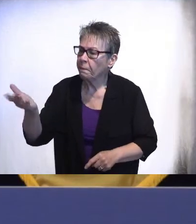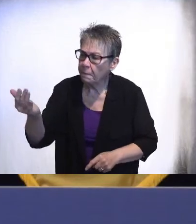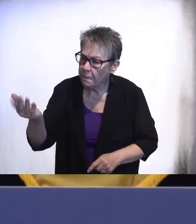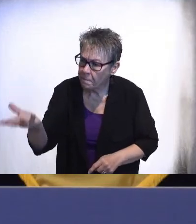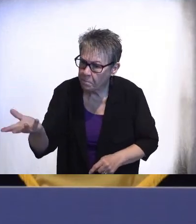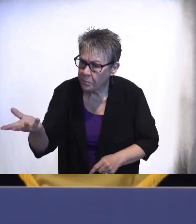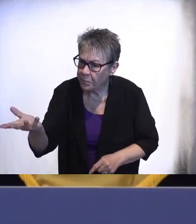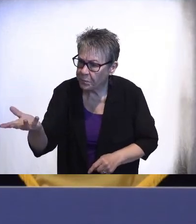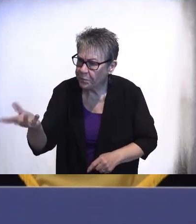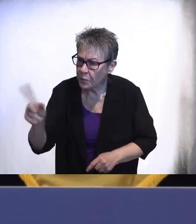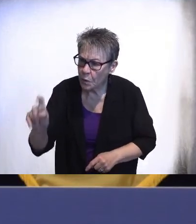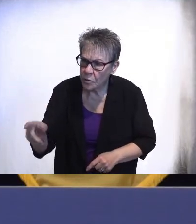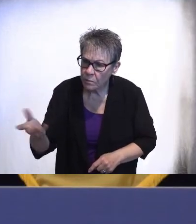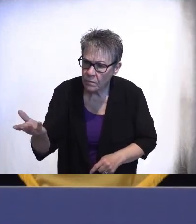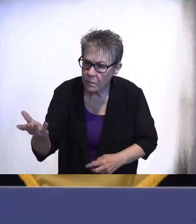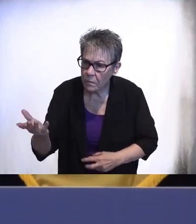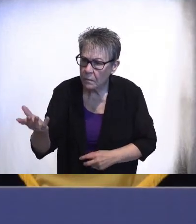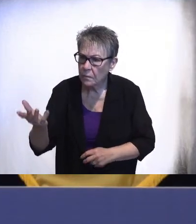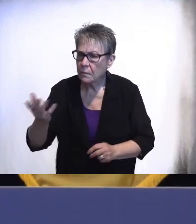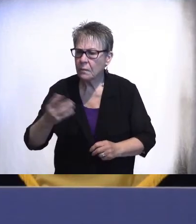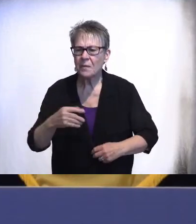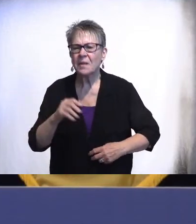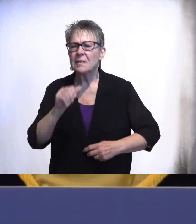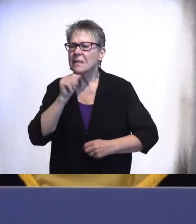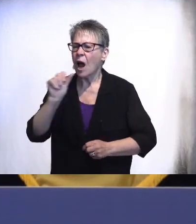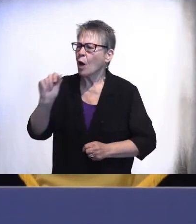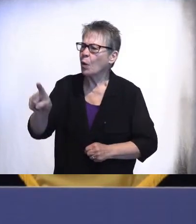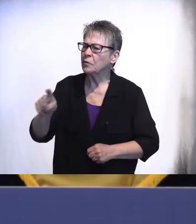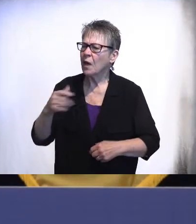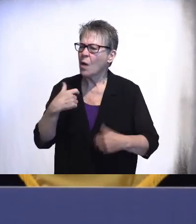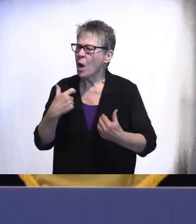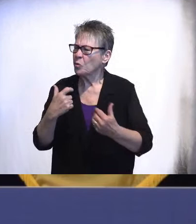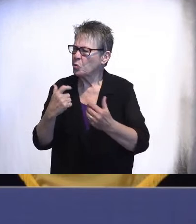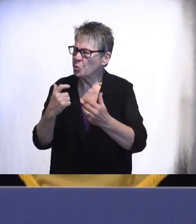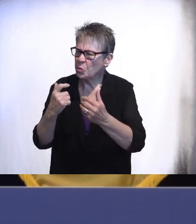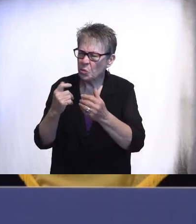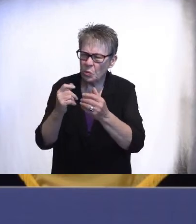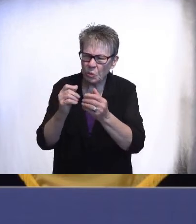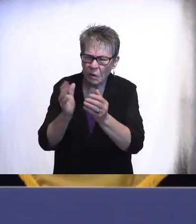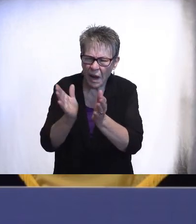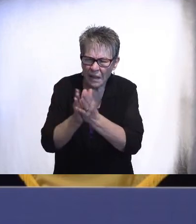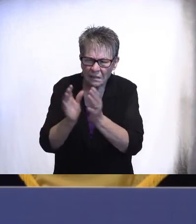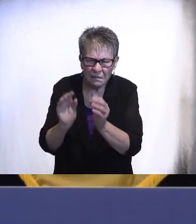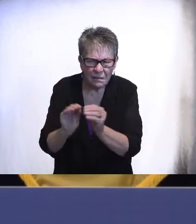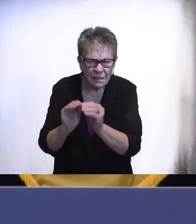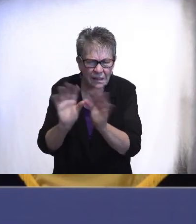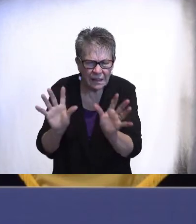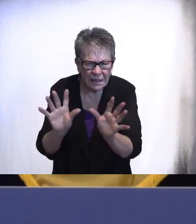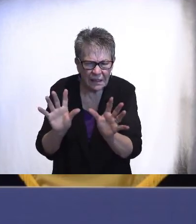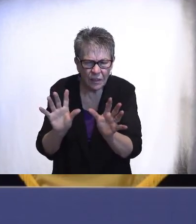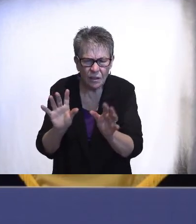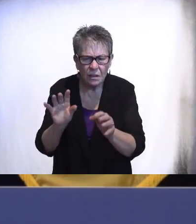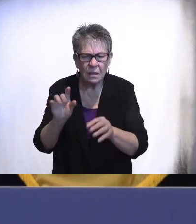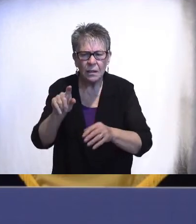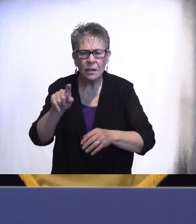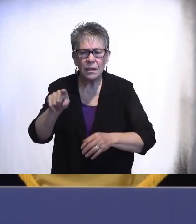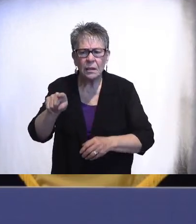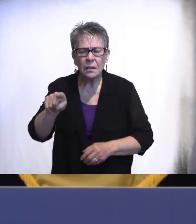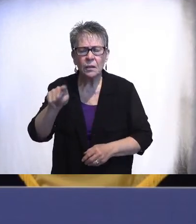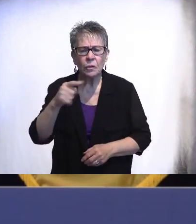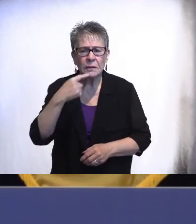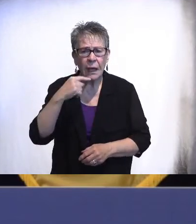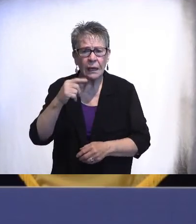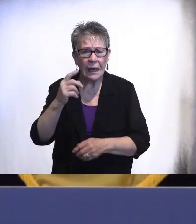This is not a question, but just to make sure I understand, it's daycare as well as preschool and schools, all Yes. facilities for children.